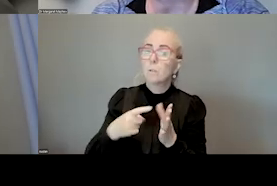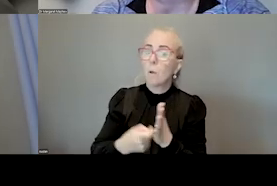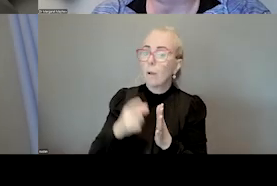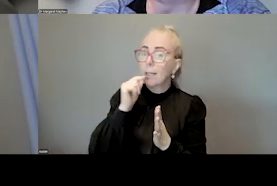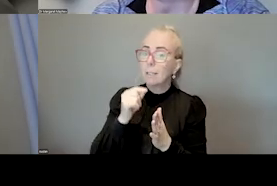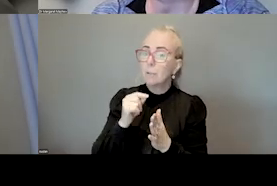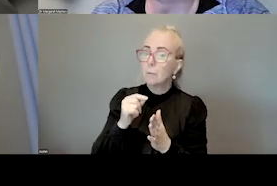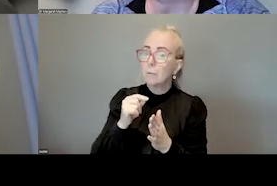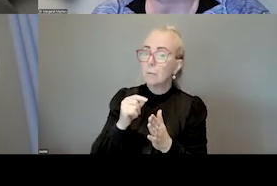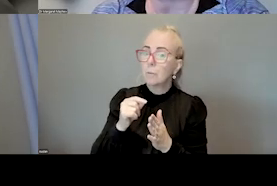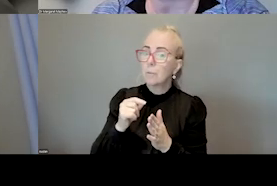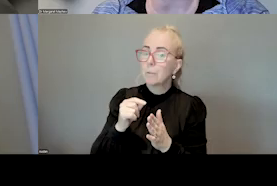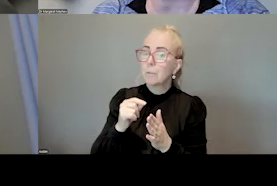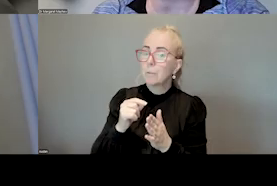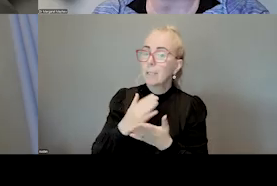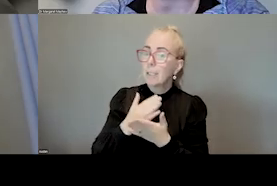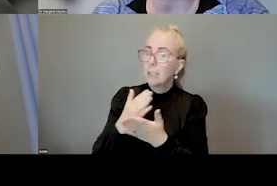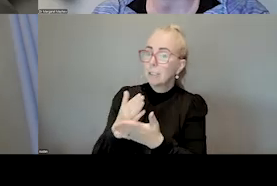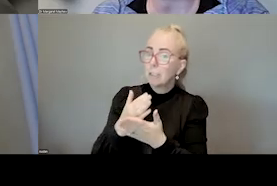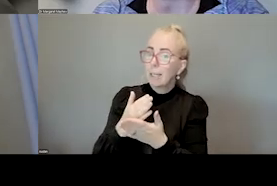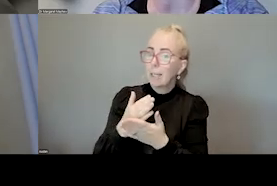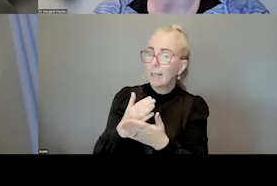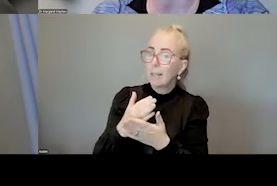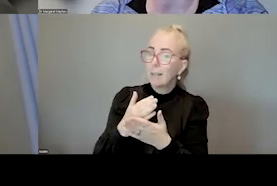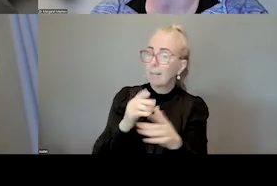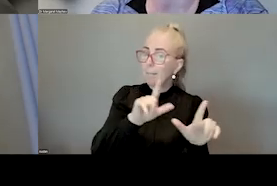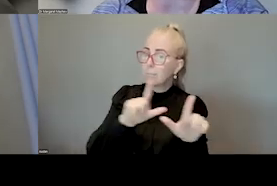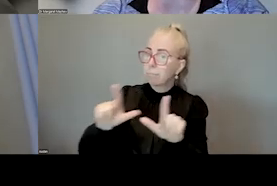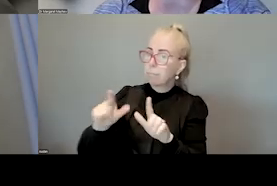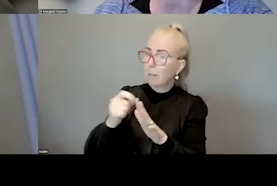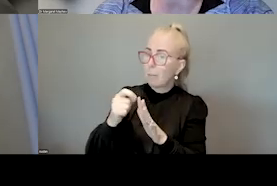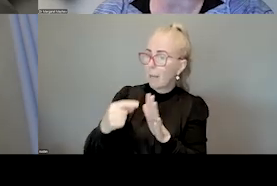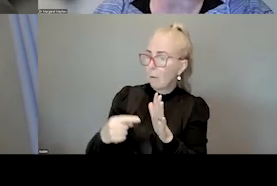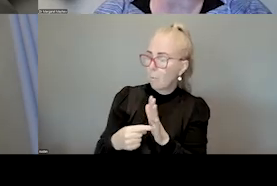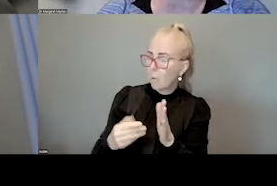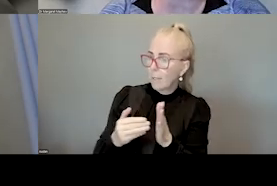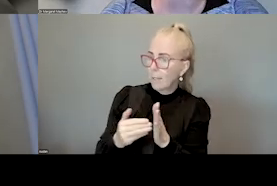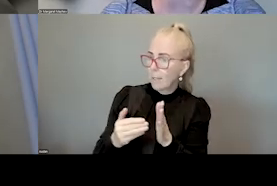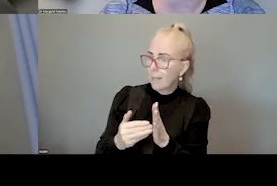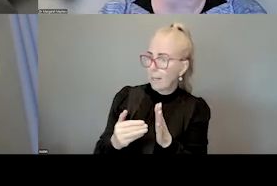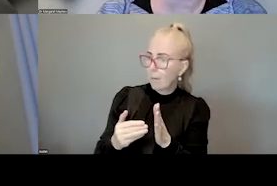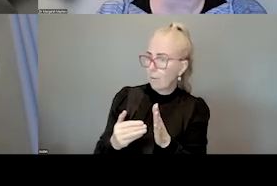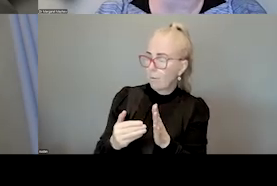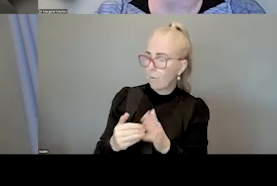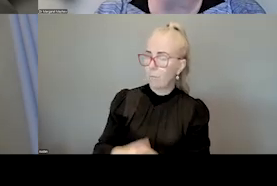show the little budget pop-up windows, and we can talk through some of those points,